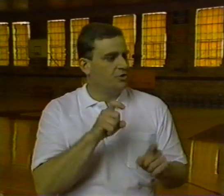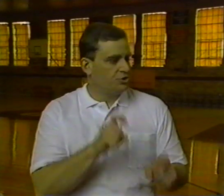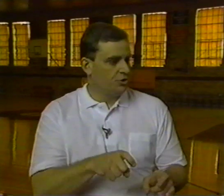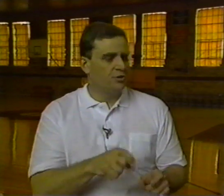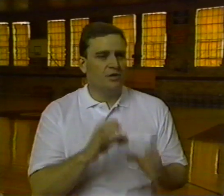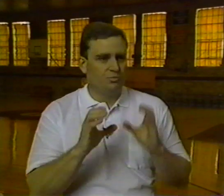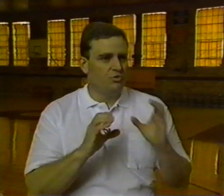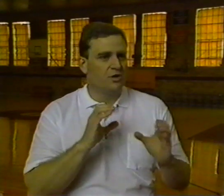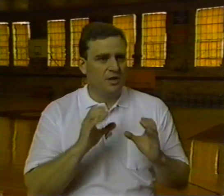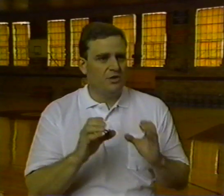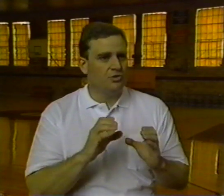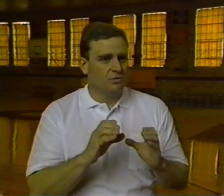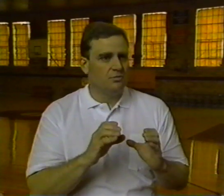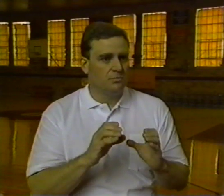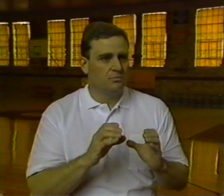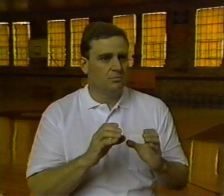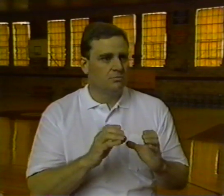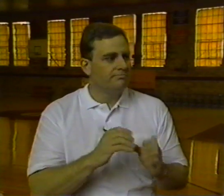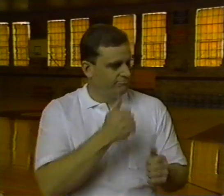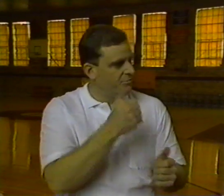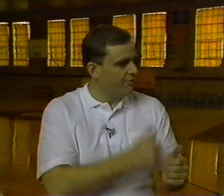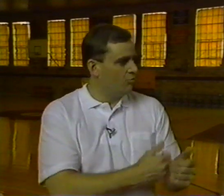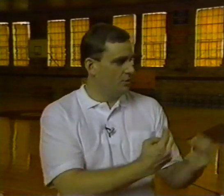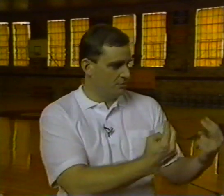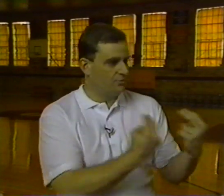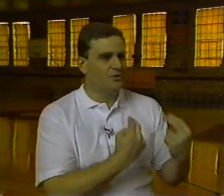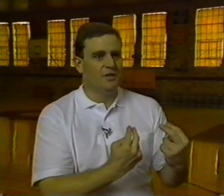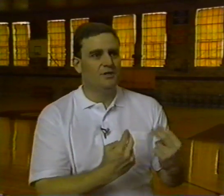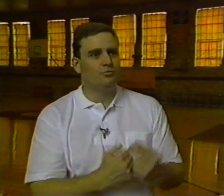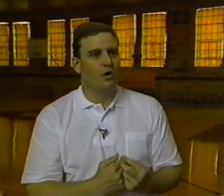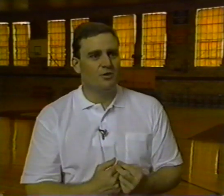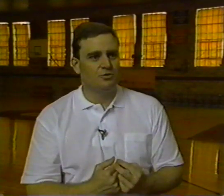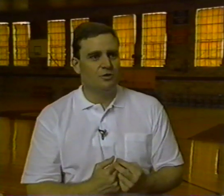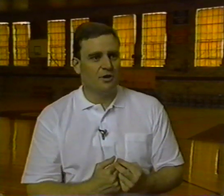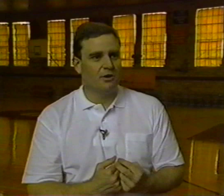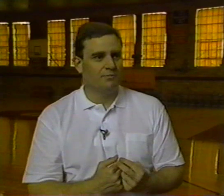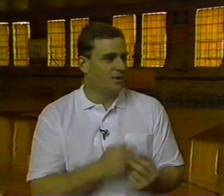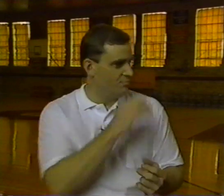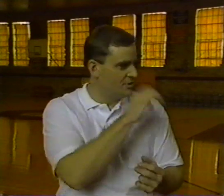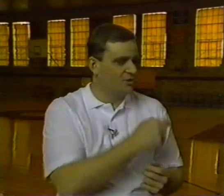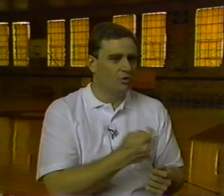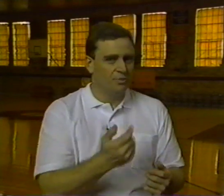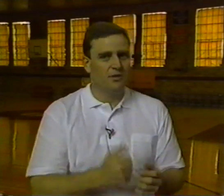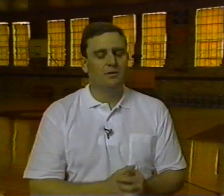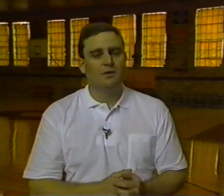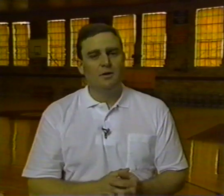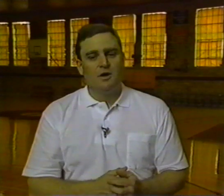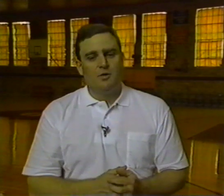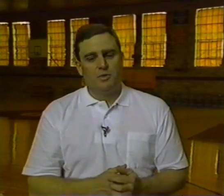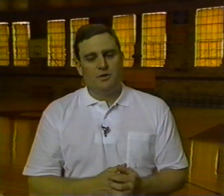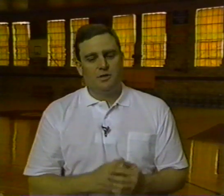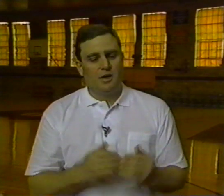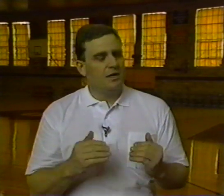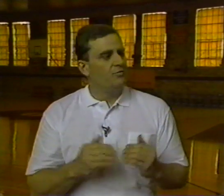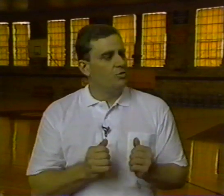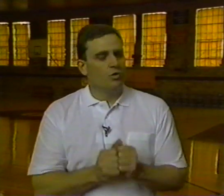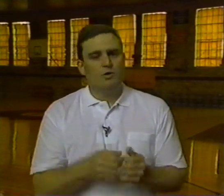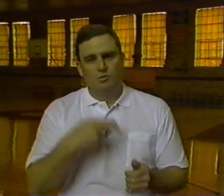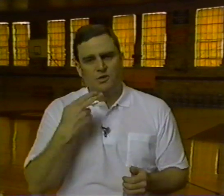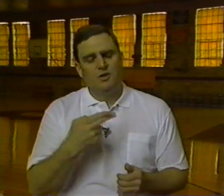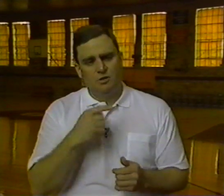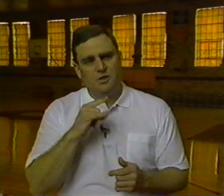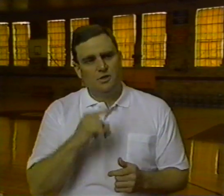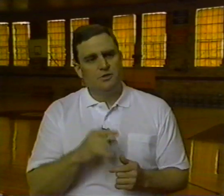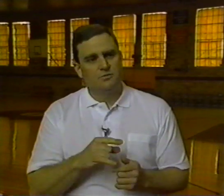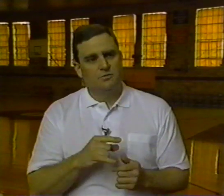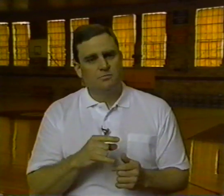Just being sure that communication, everyone sees, watching, or if they miss a little bit, but even